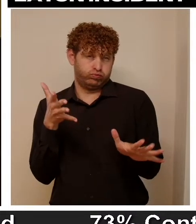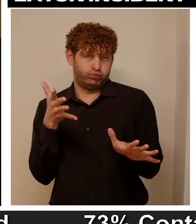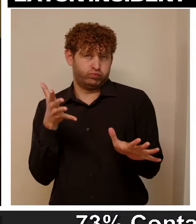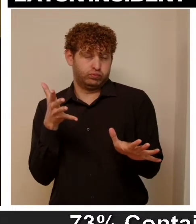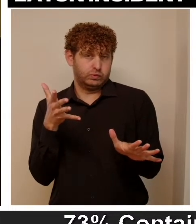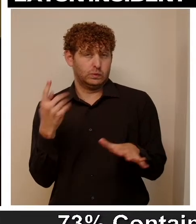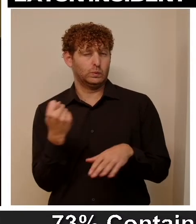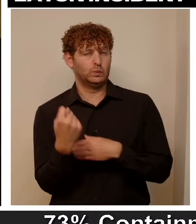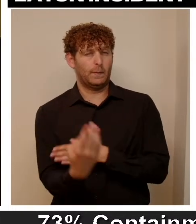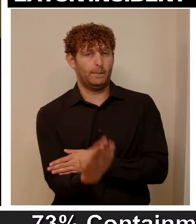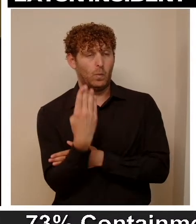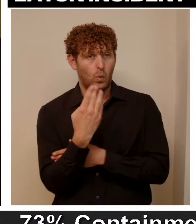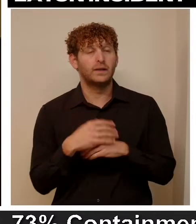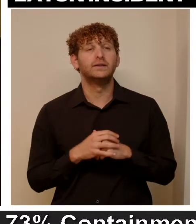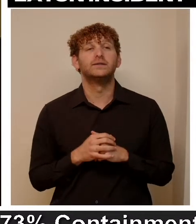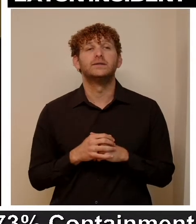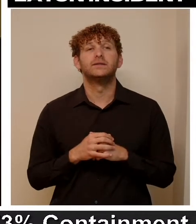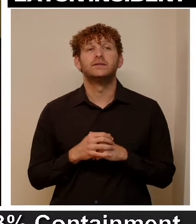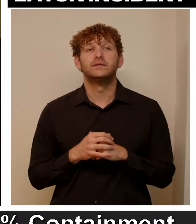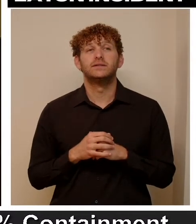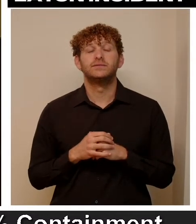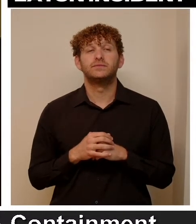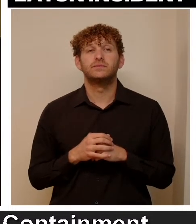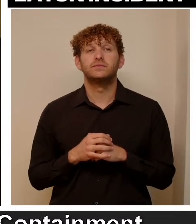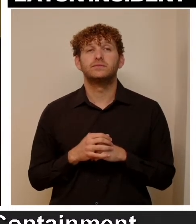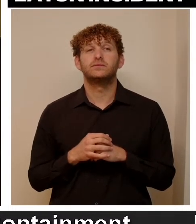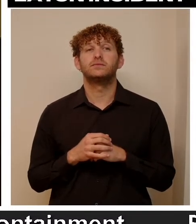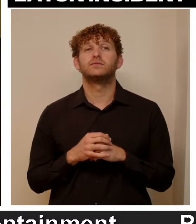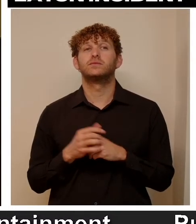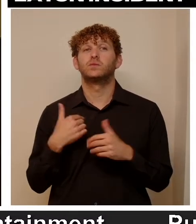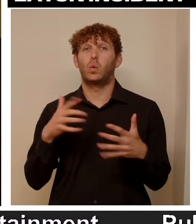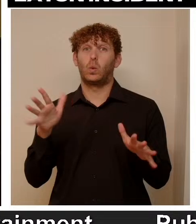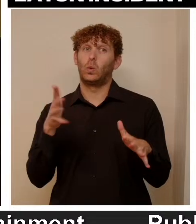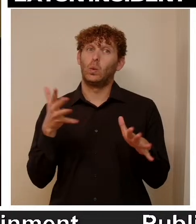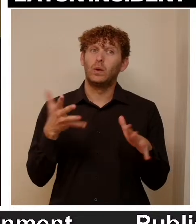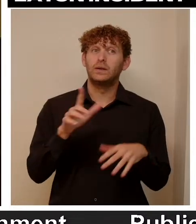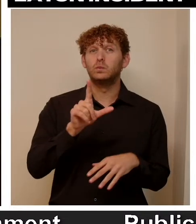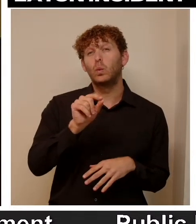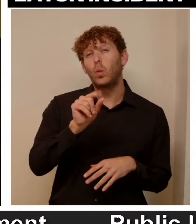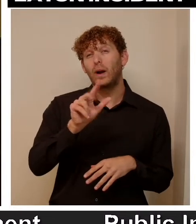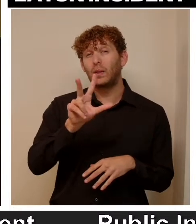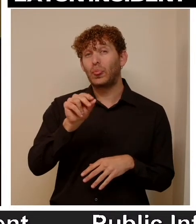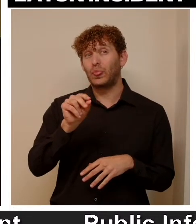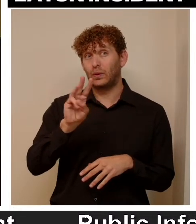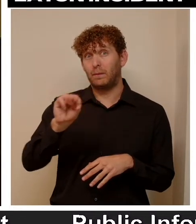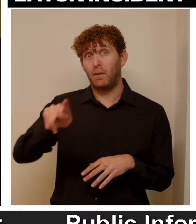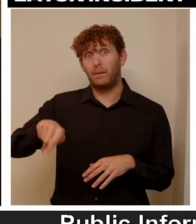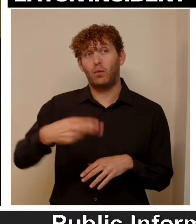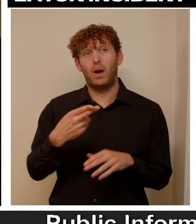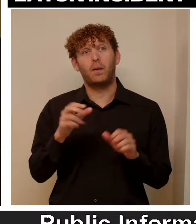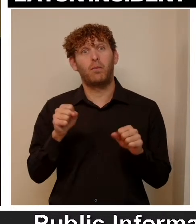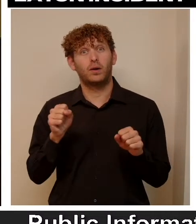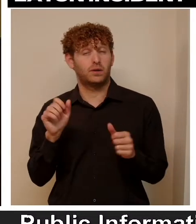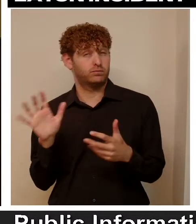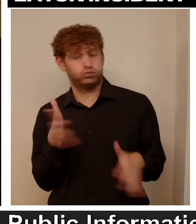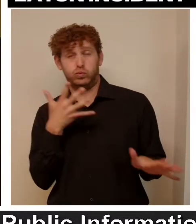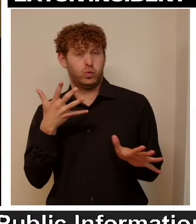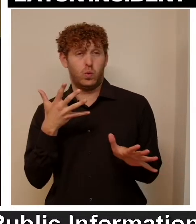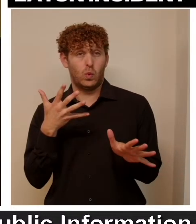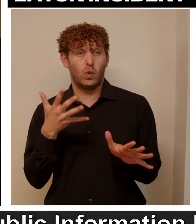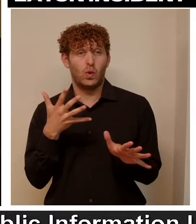Tuesday hours. We're looking at sustained winds 20 to 30 with some potential gusts up to 50 miles an hour during that